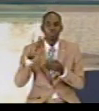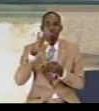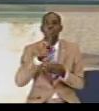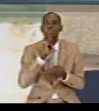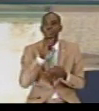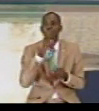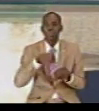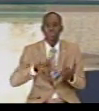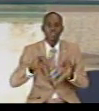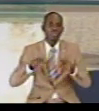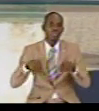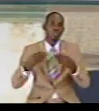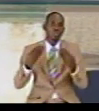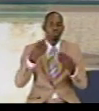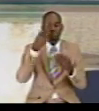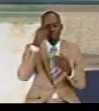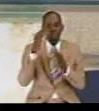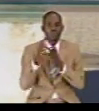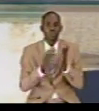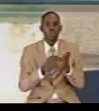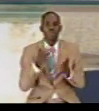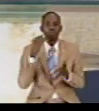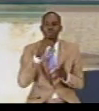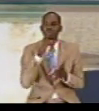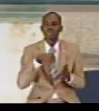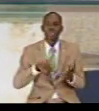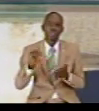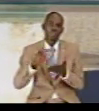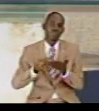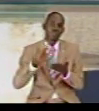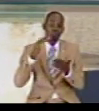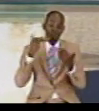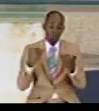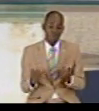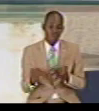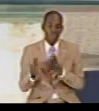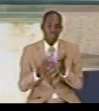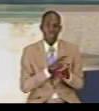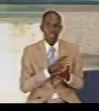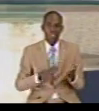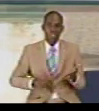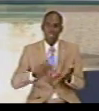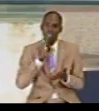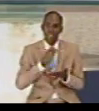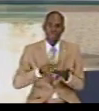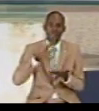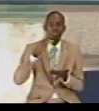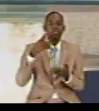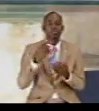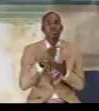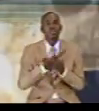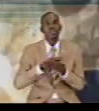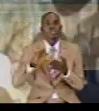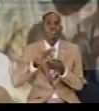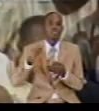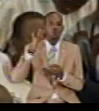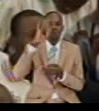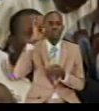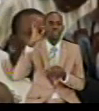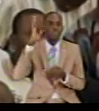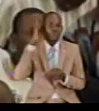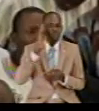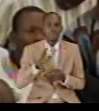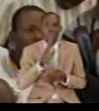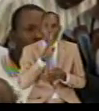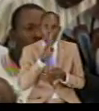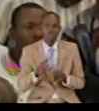not yet glorified. Now he's glorified, the Holy Ghost will be given. I said the